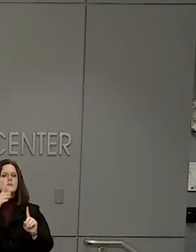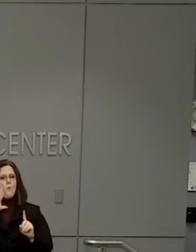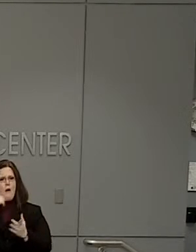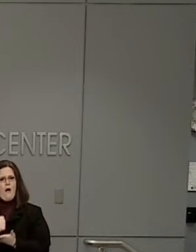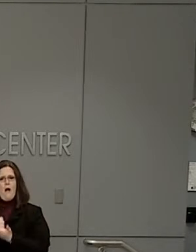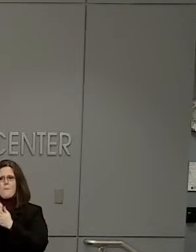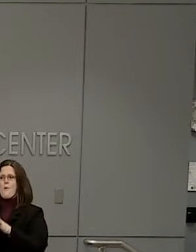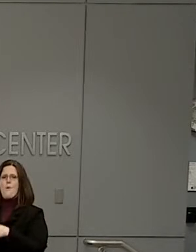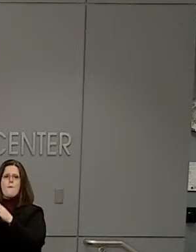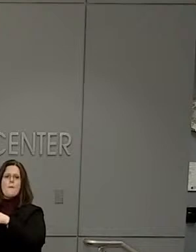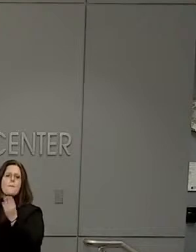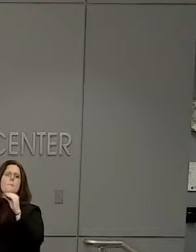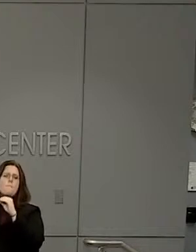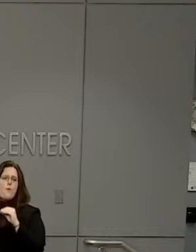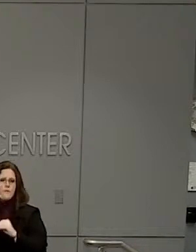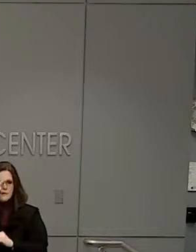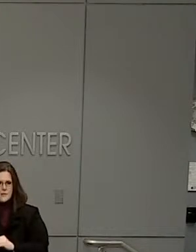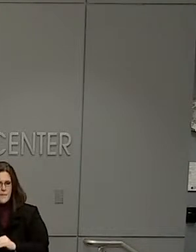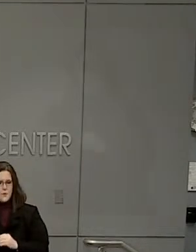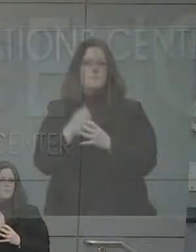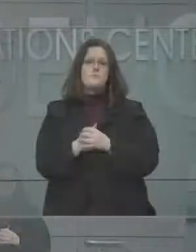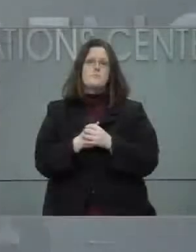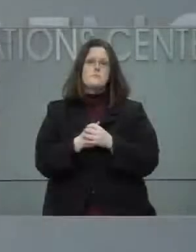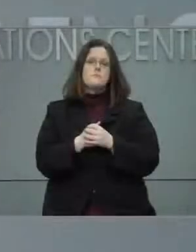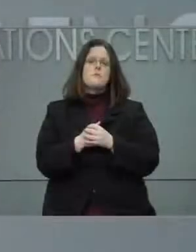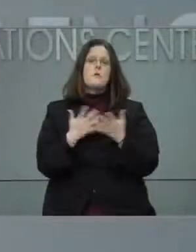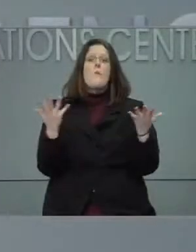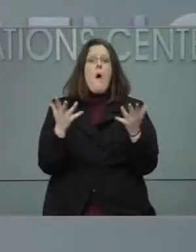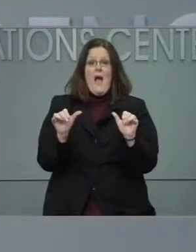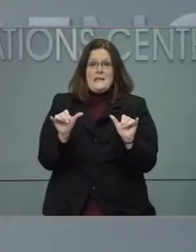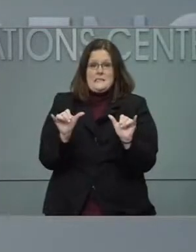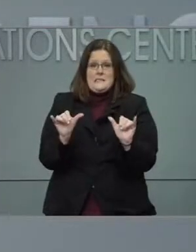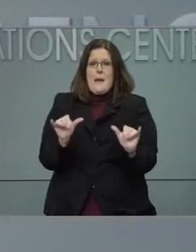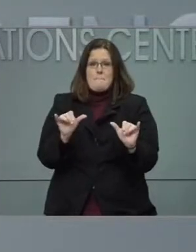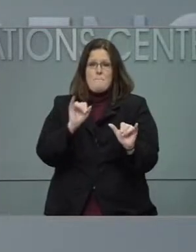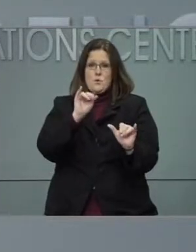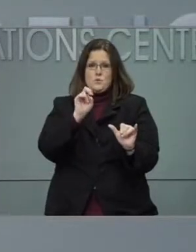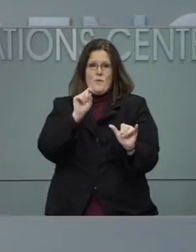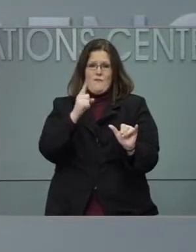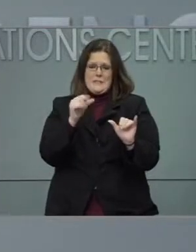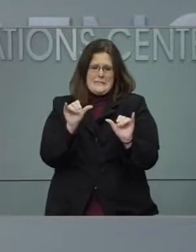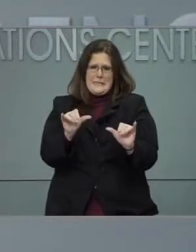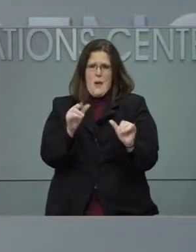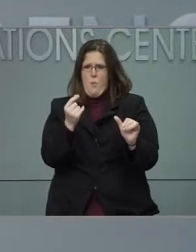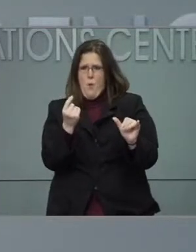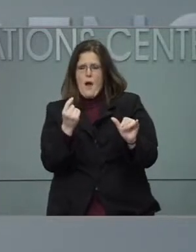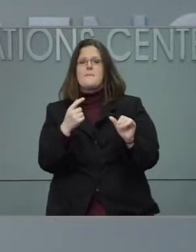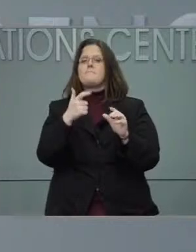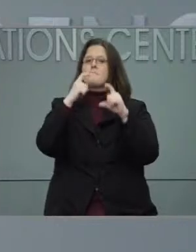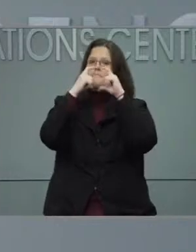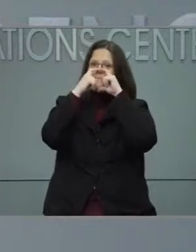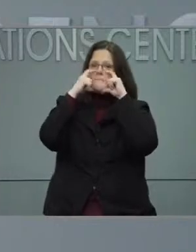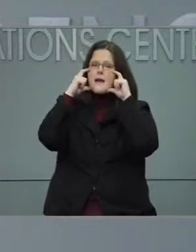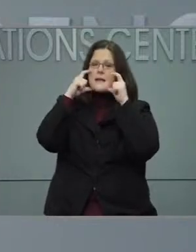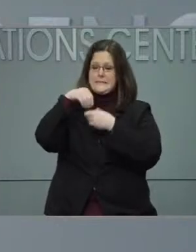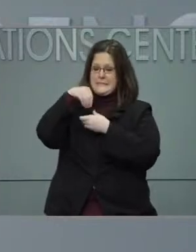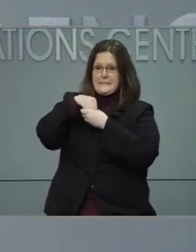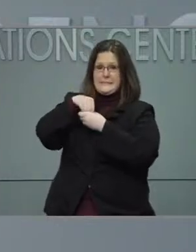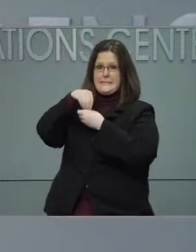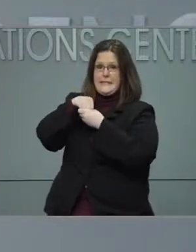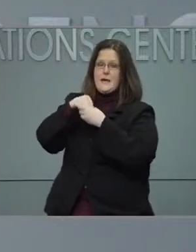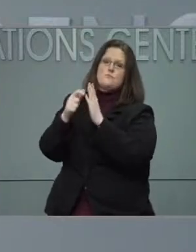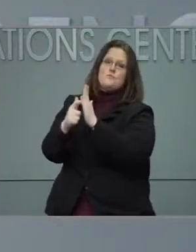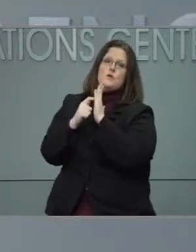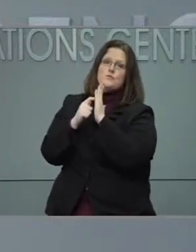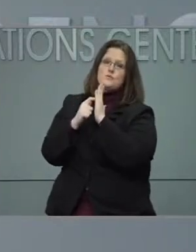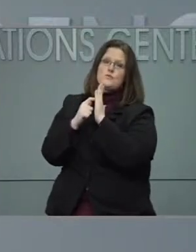change on June the 1st is the requirement for people to wear masks indoors in public settings.